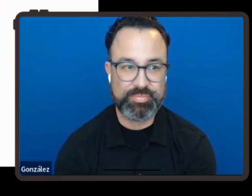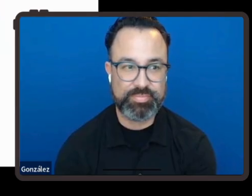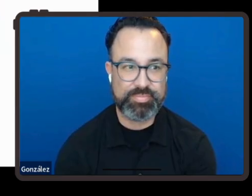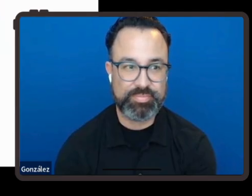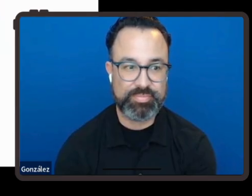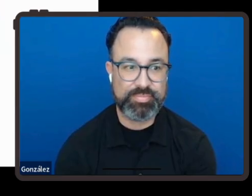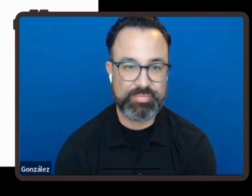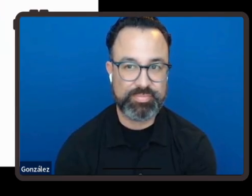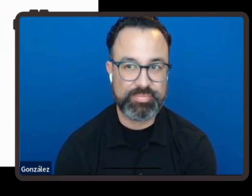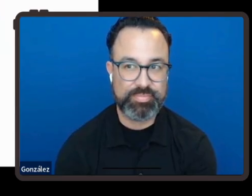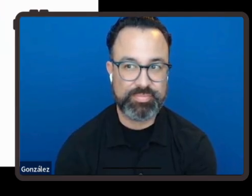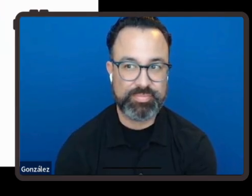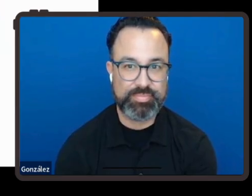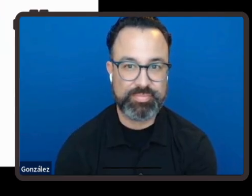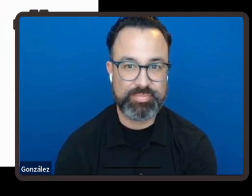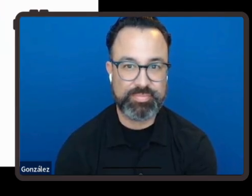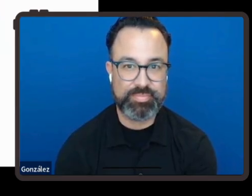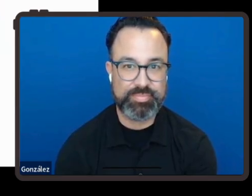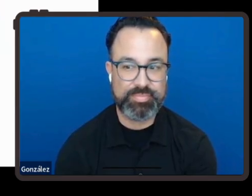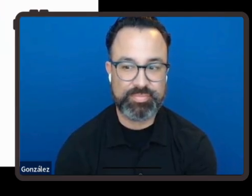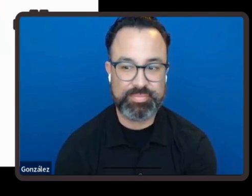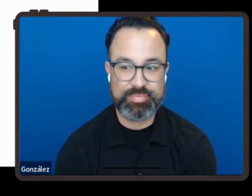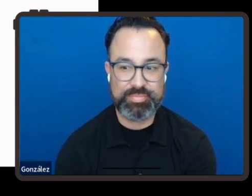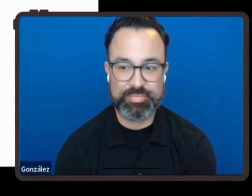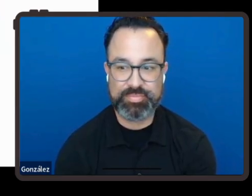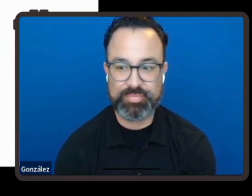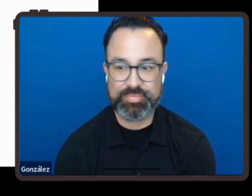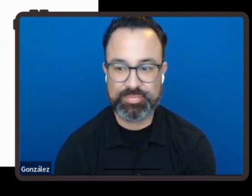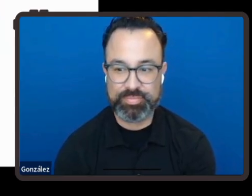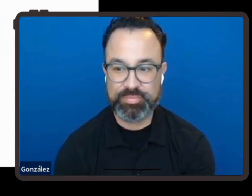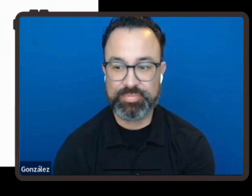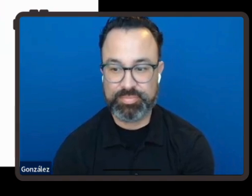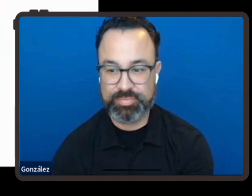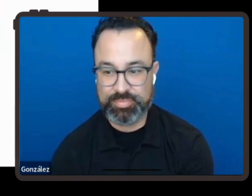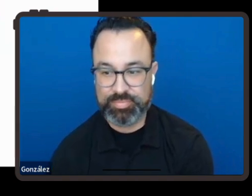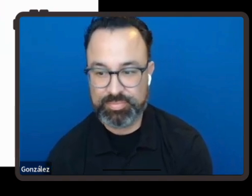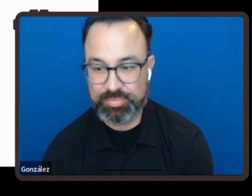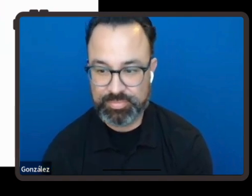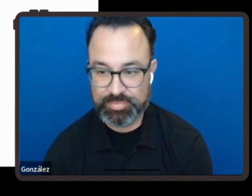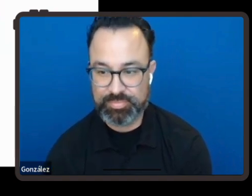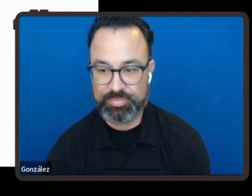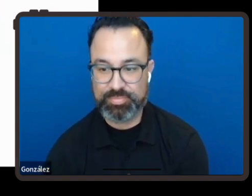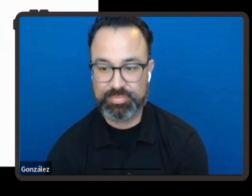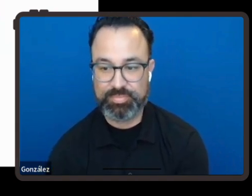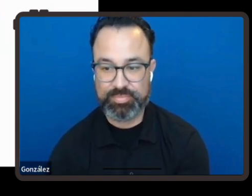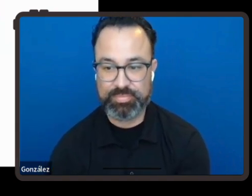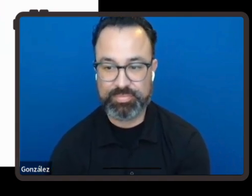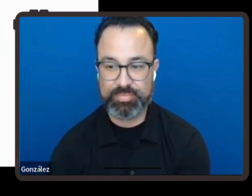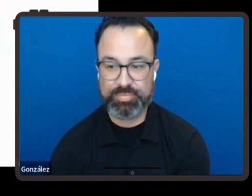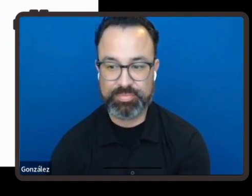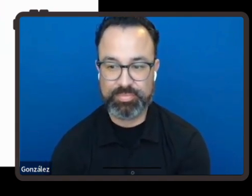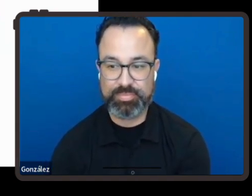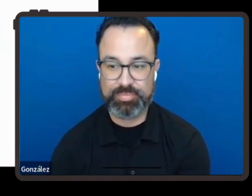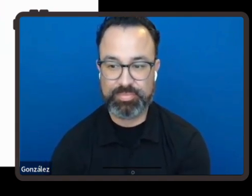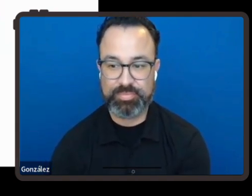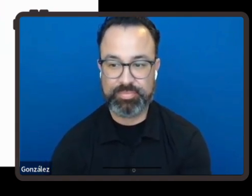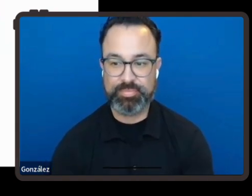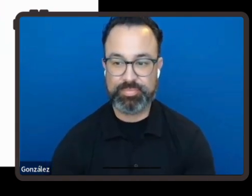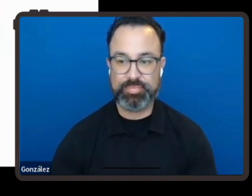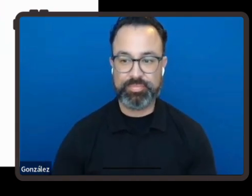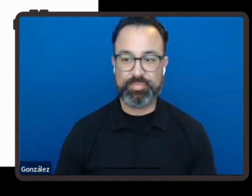Jeremy Kirk, and he and myself are coming to Germany to present Claudia's